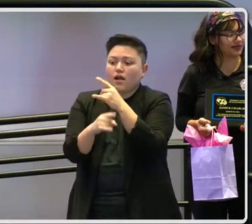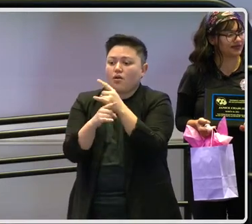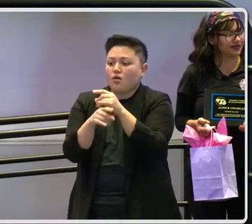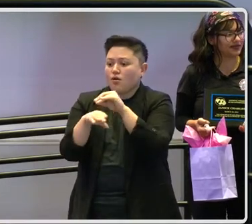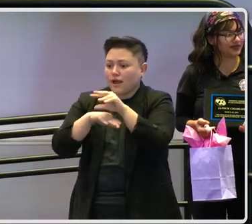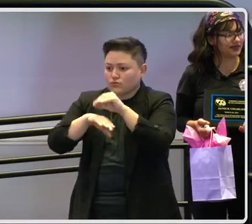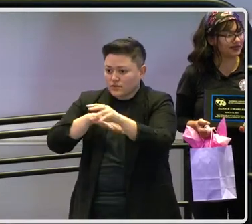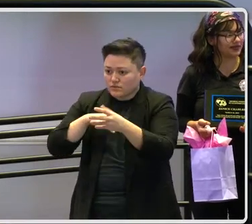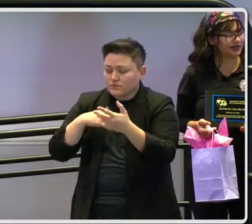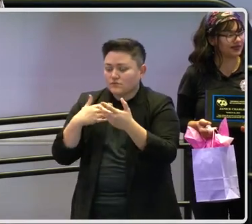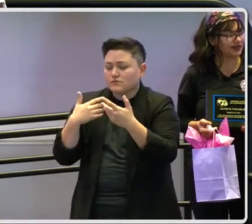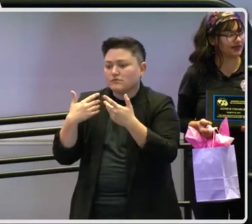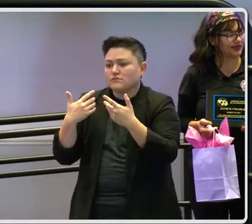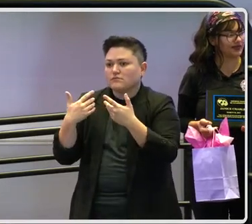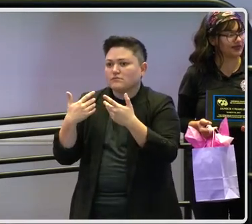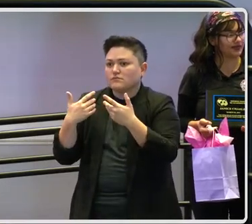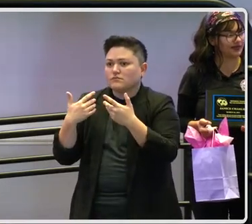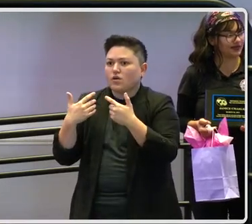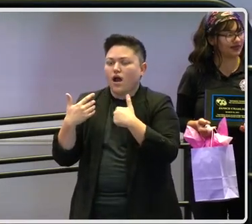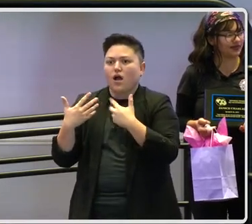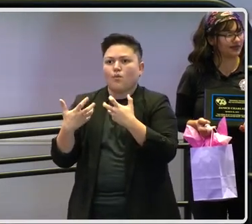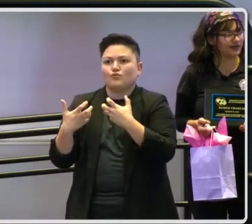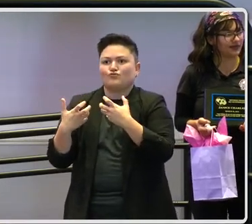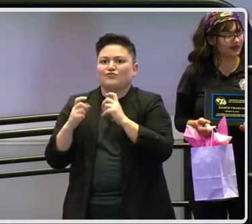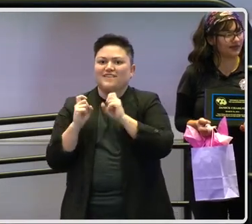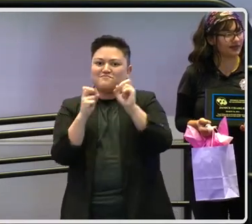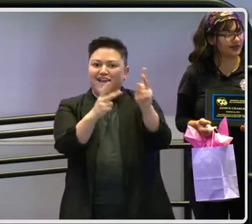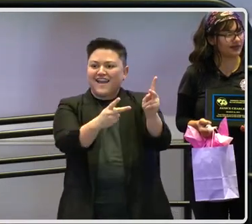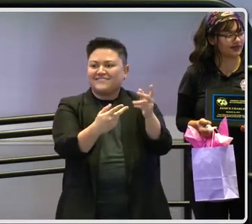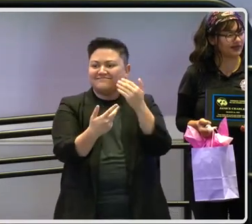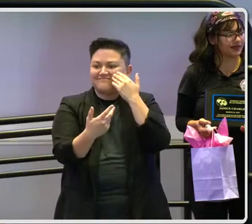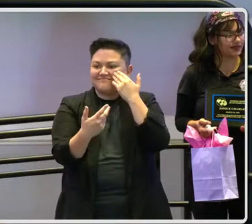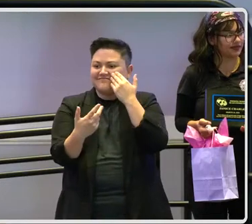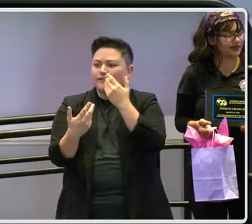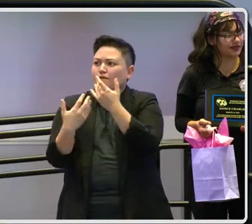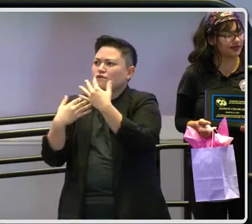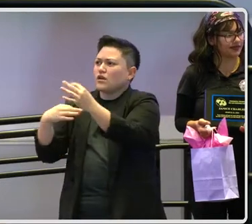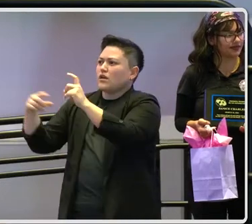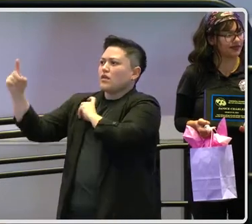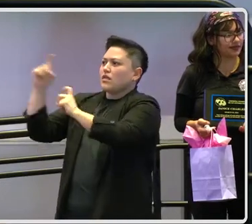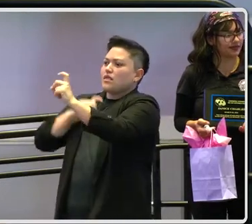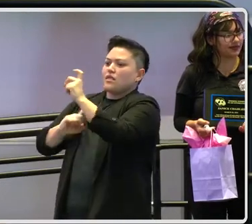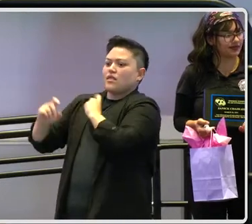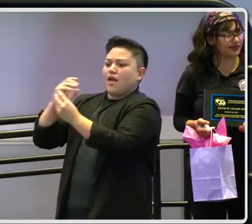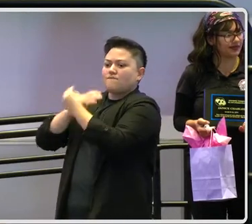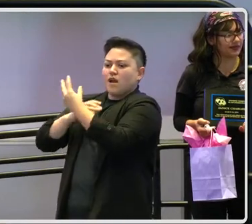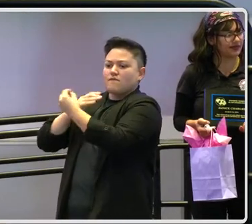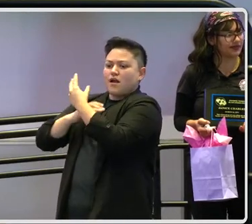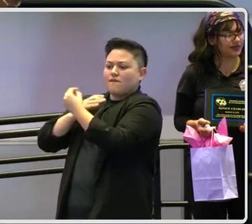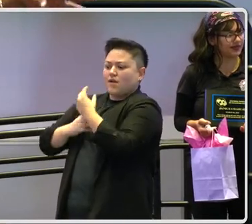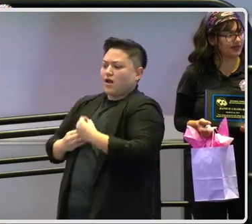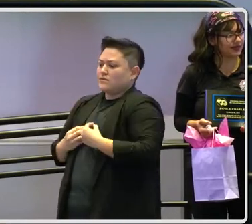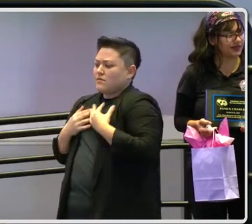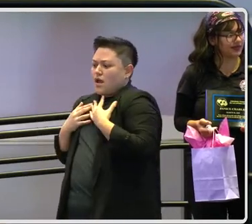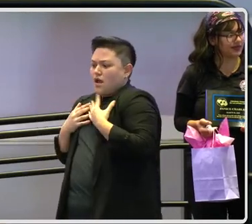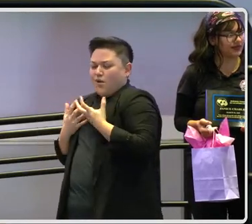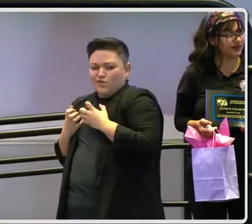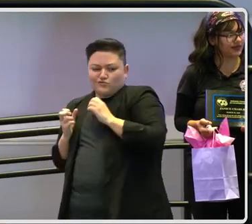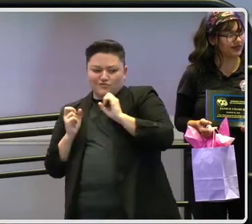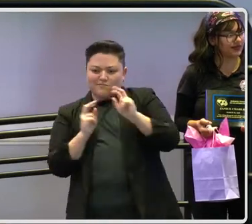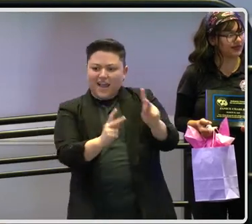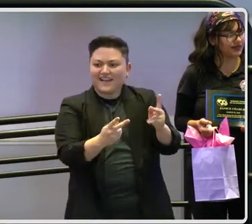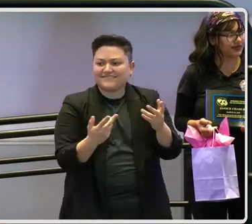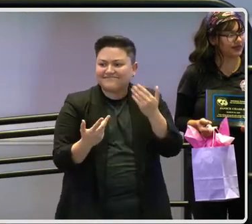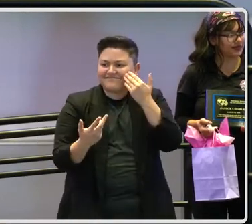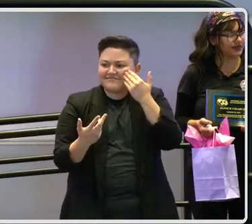and I want to give back what was so freely given to me. Because along that journey, I had inspiring women. I won't